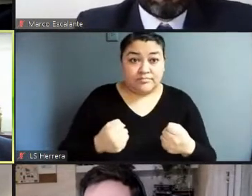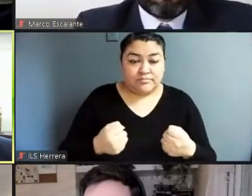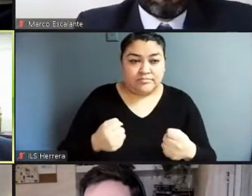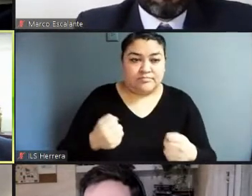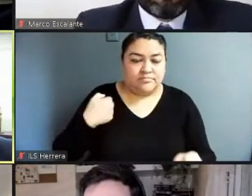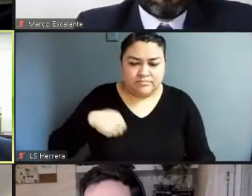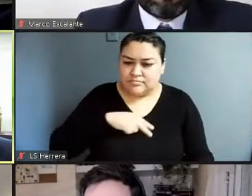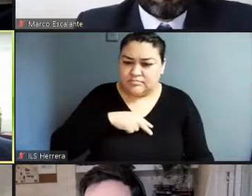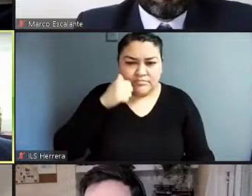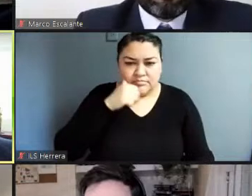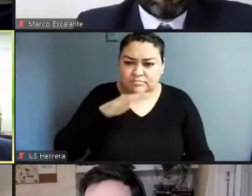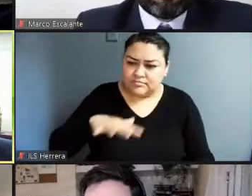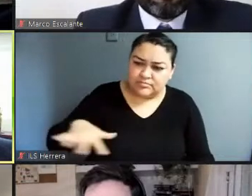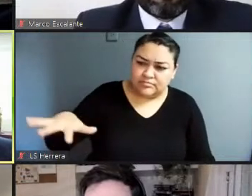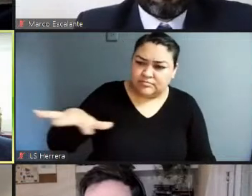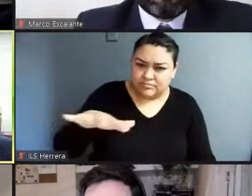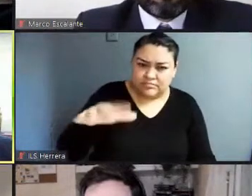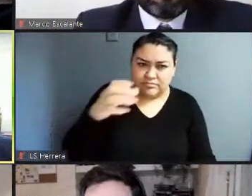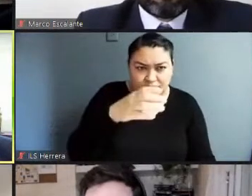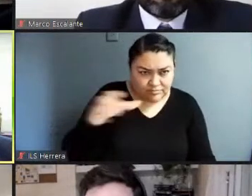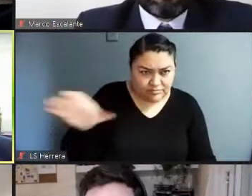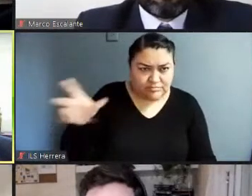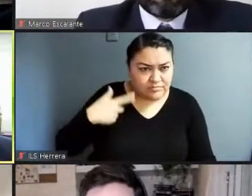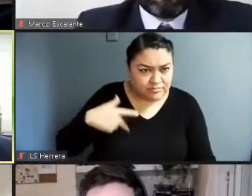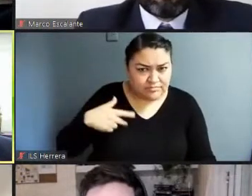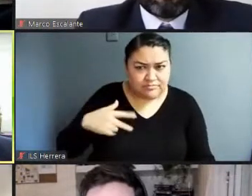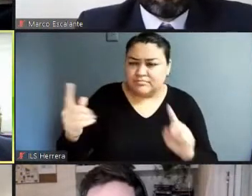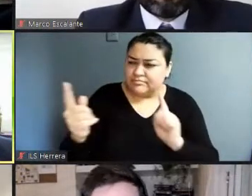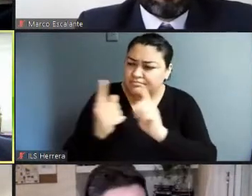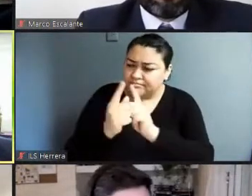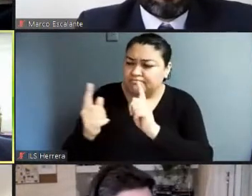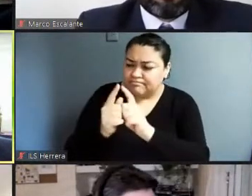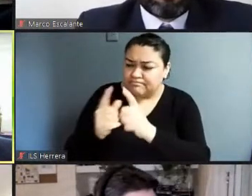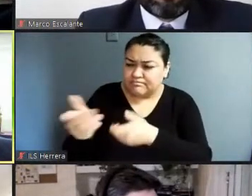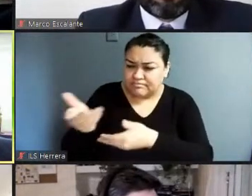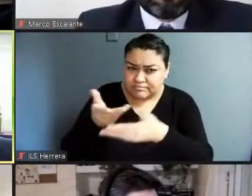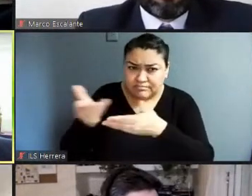interaction. So we are in contact with the community.